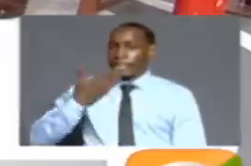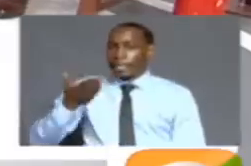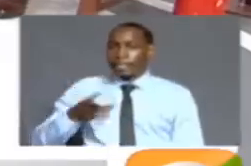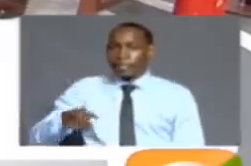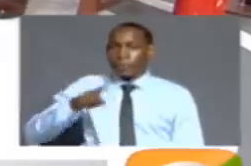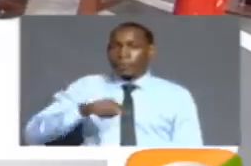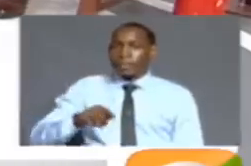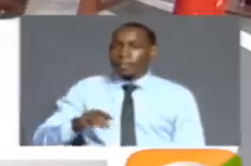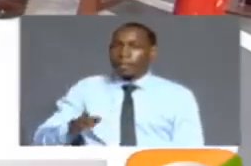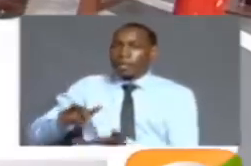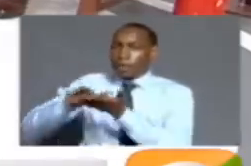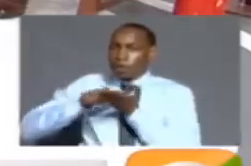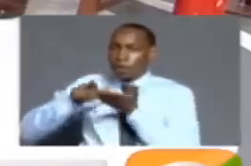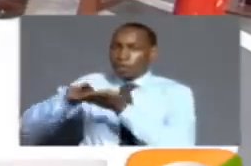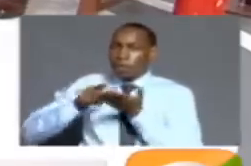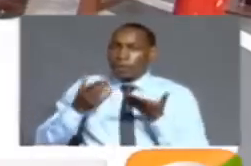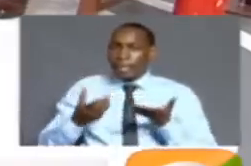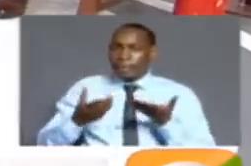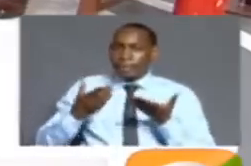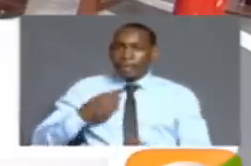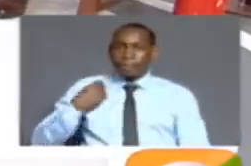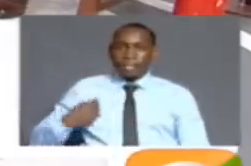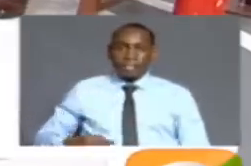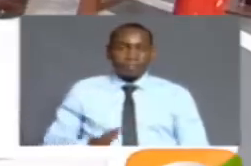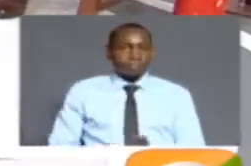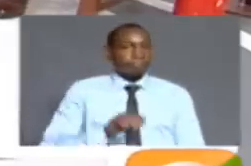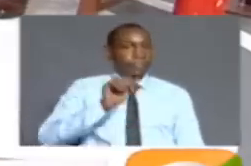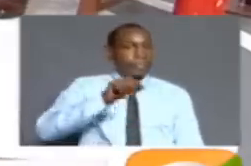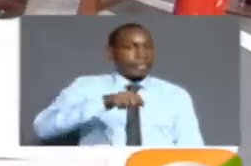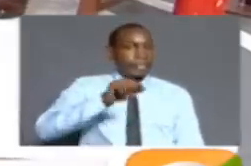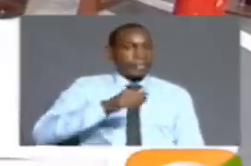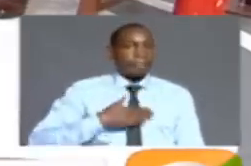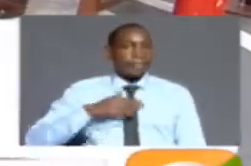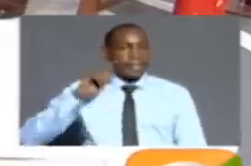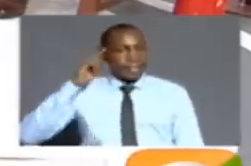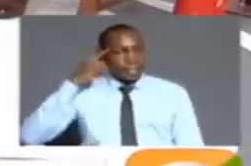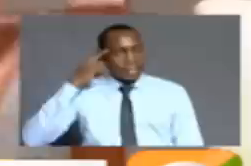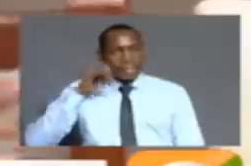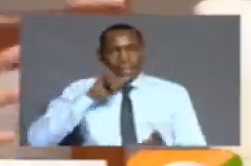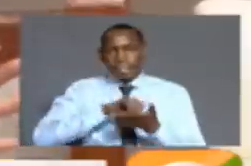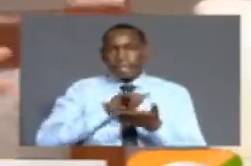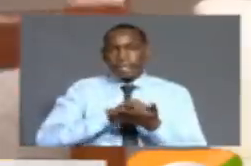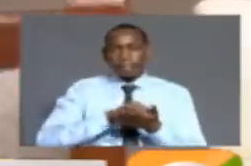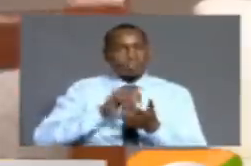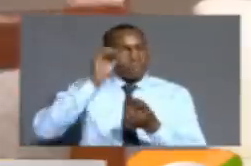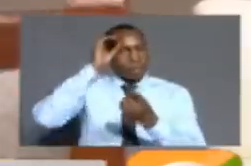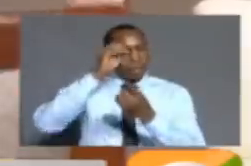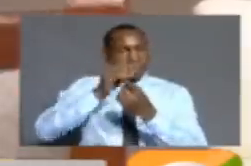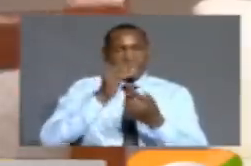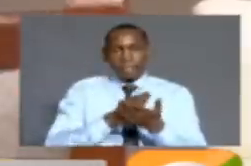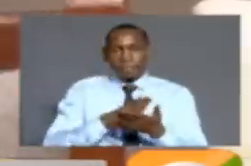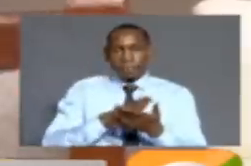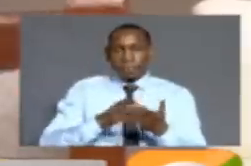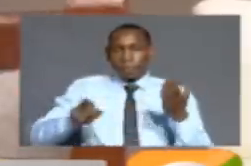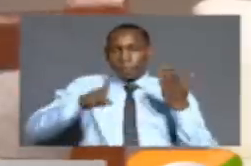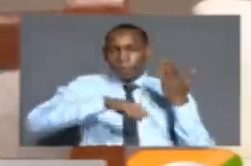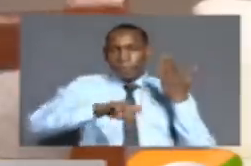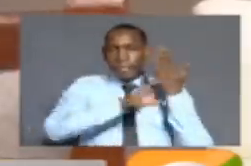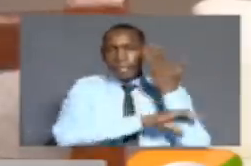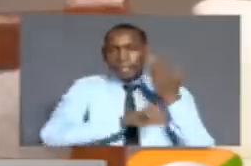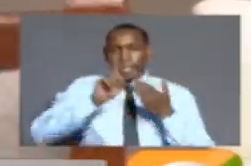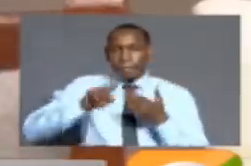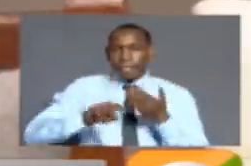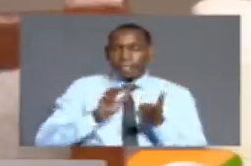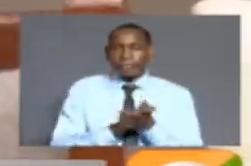borrowed too much from China? Absolutely. Oh, yeah, God. I think so. I think, really, that one we must be objective. Yeah. I think as a country, we must